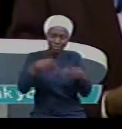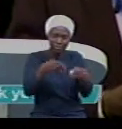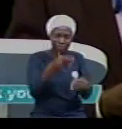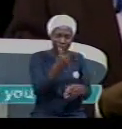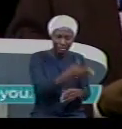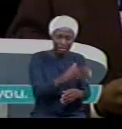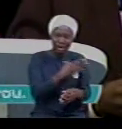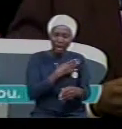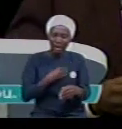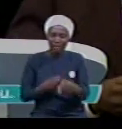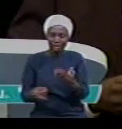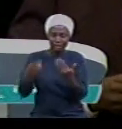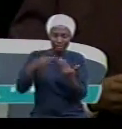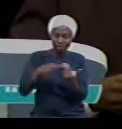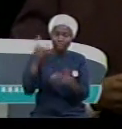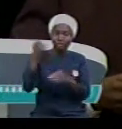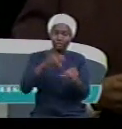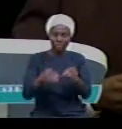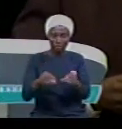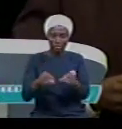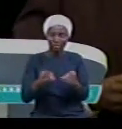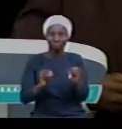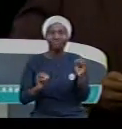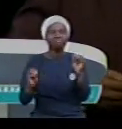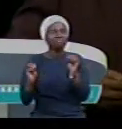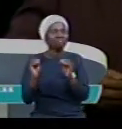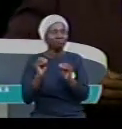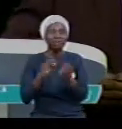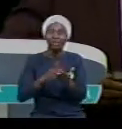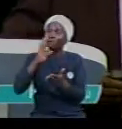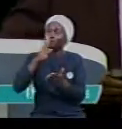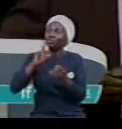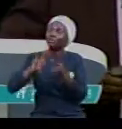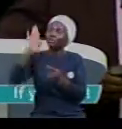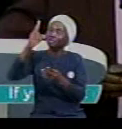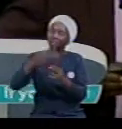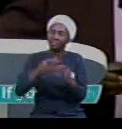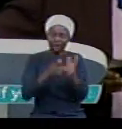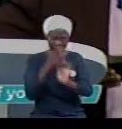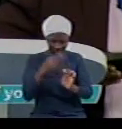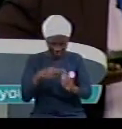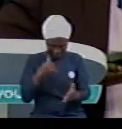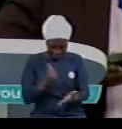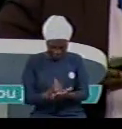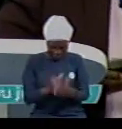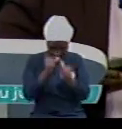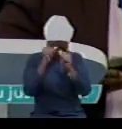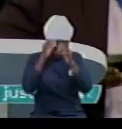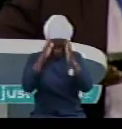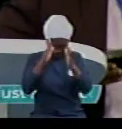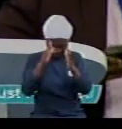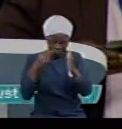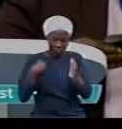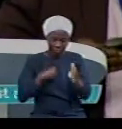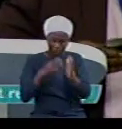you effected, oh, glory be to your name in Jesus' name. Father, we pray that